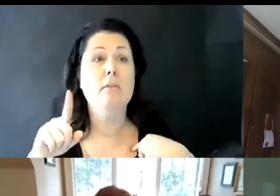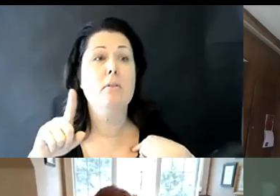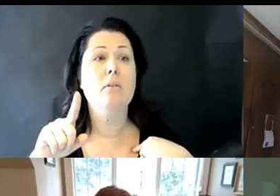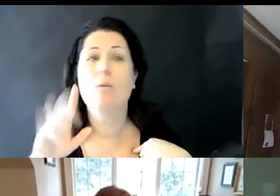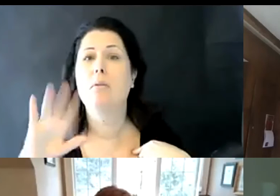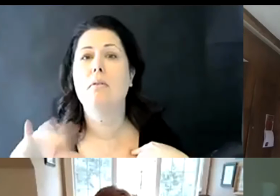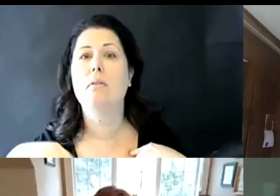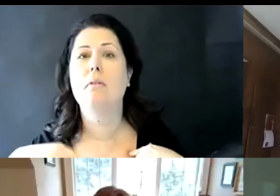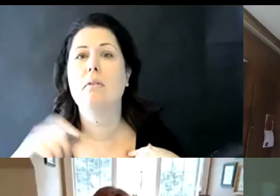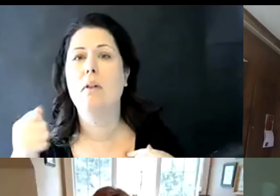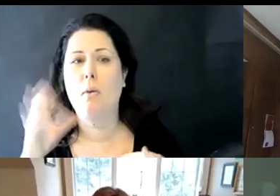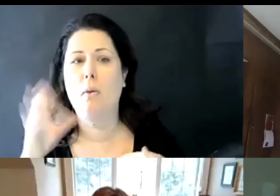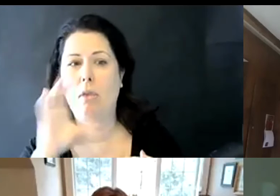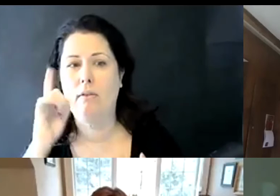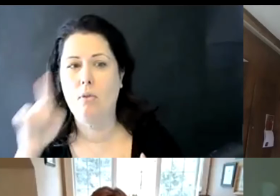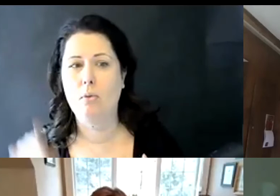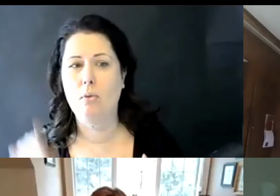Okay.